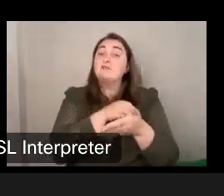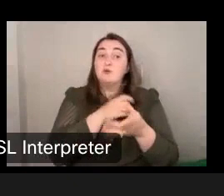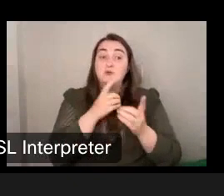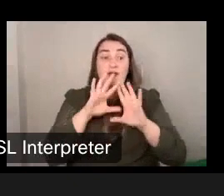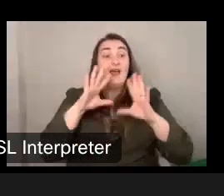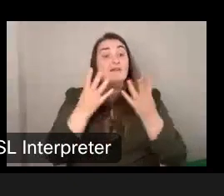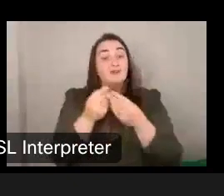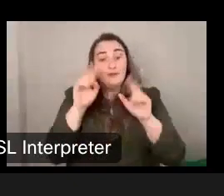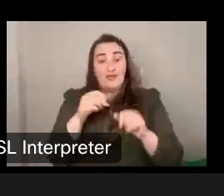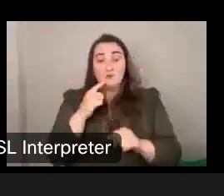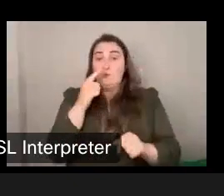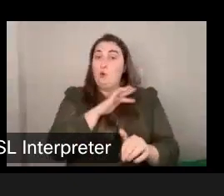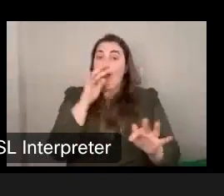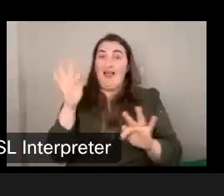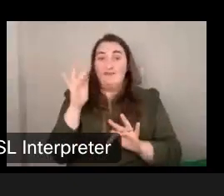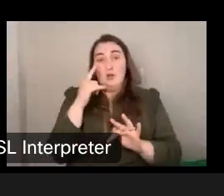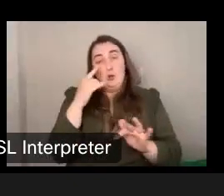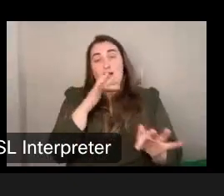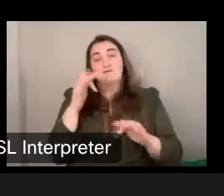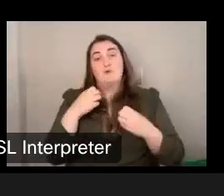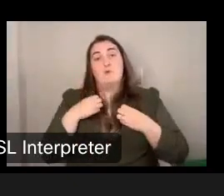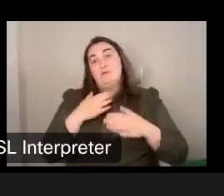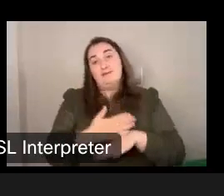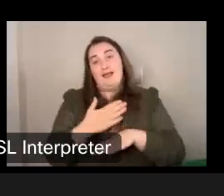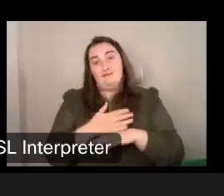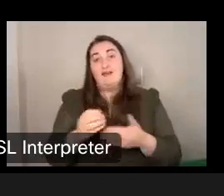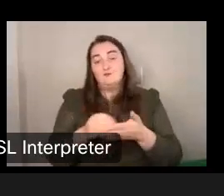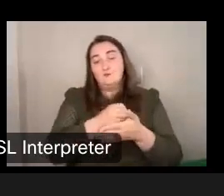look after our staff. Next slide, please.